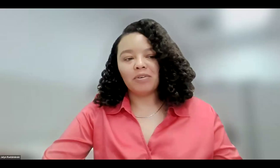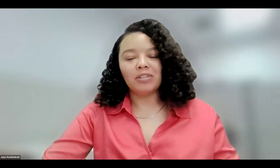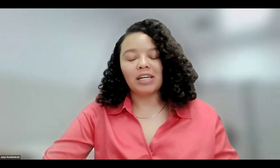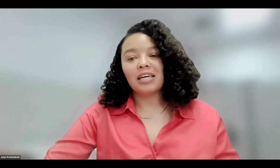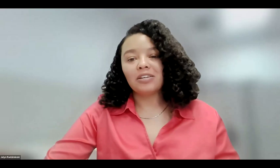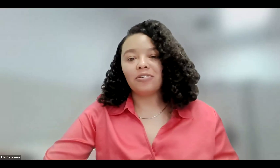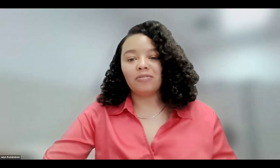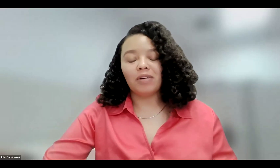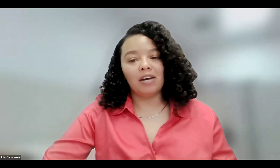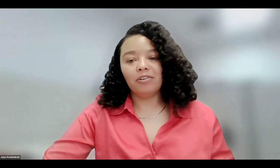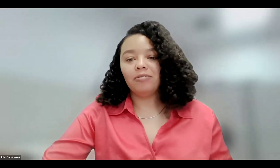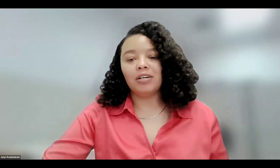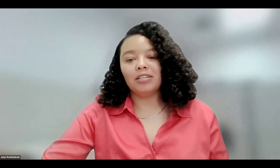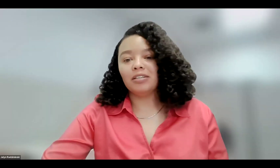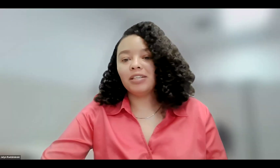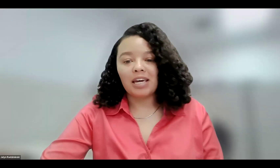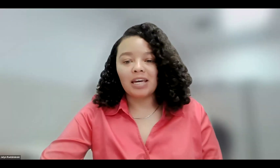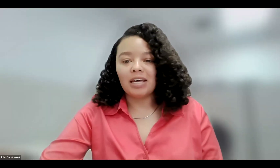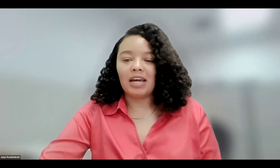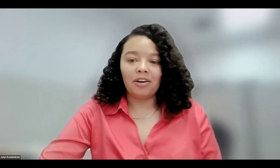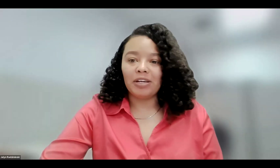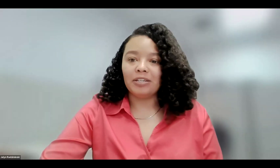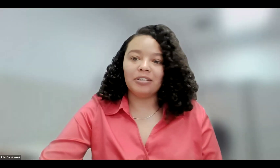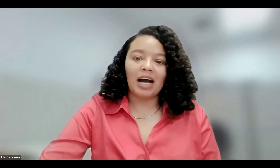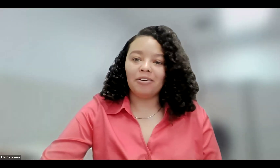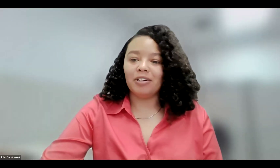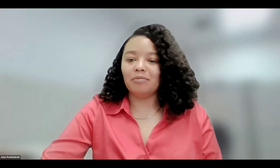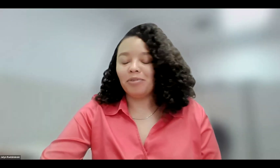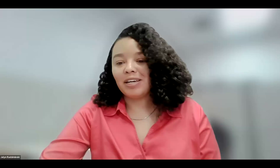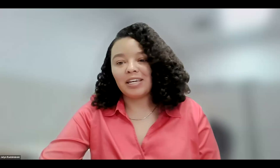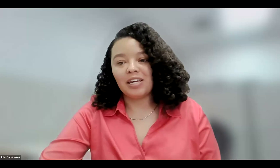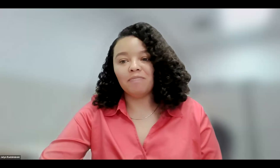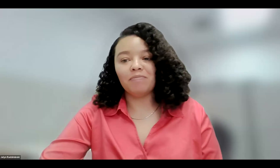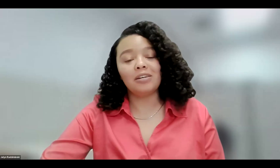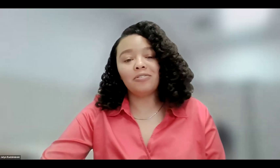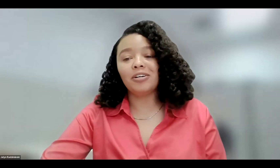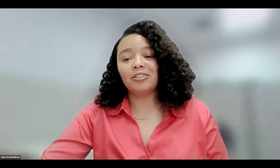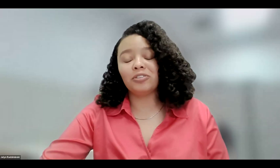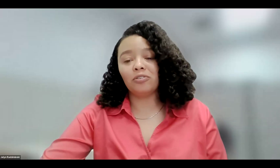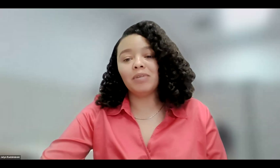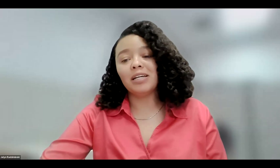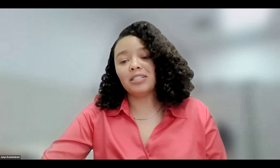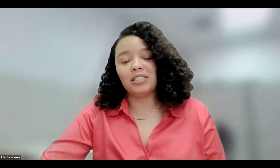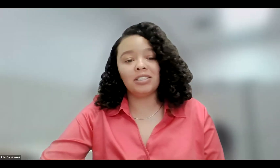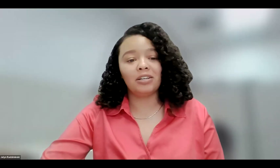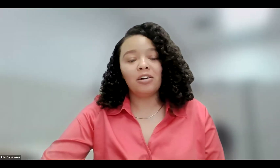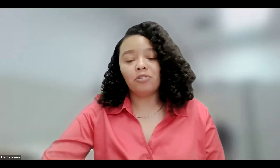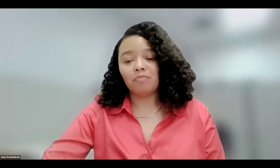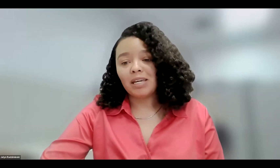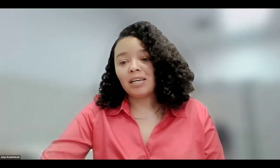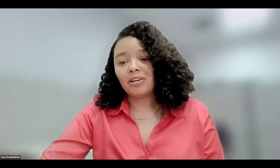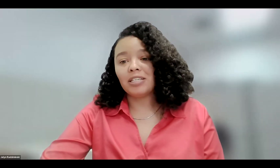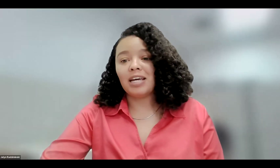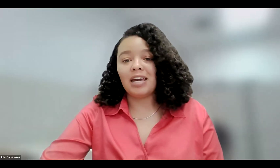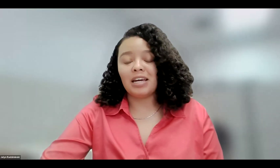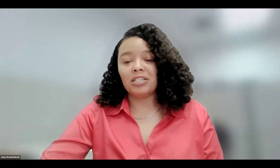Thank you both. And thank you, everyone. Leanne, Ariel, Ira, Britt, Kim, thank you all so much just for